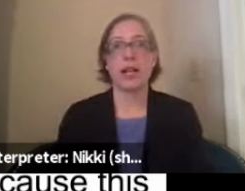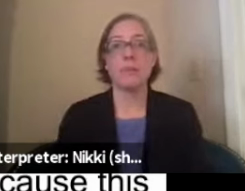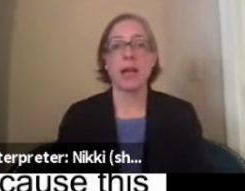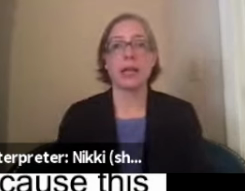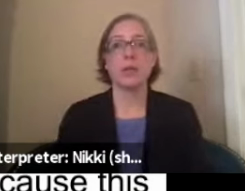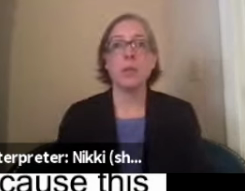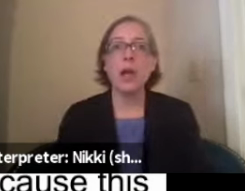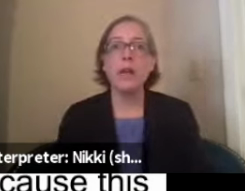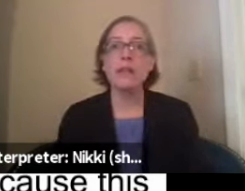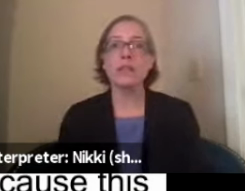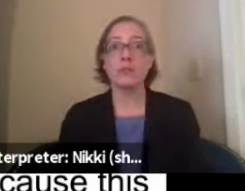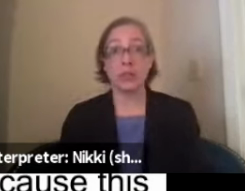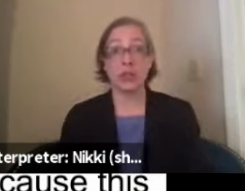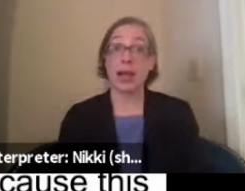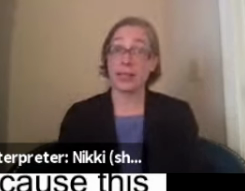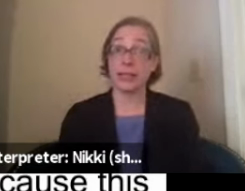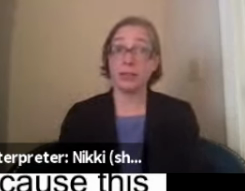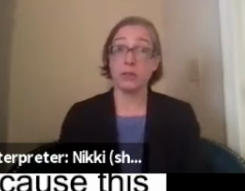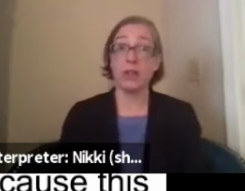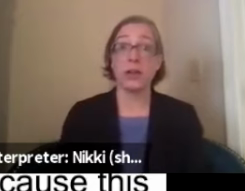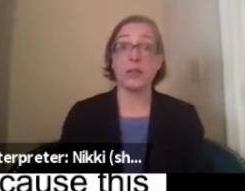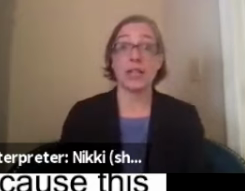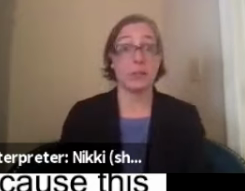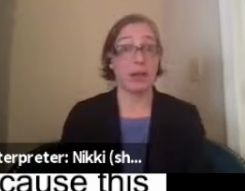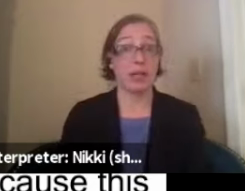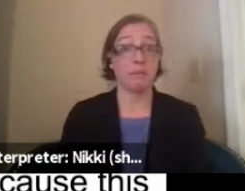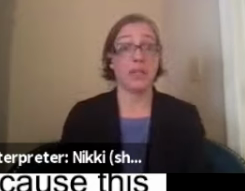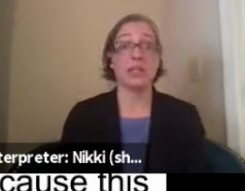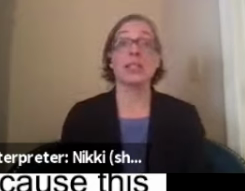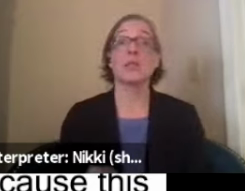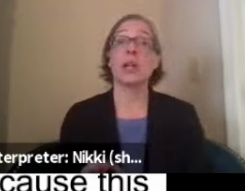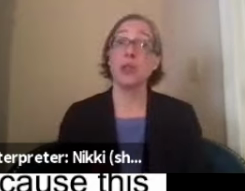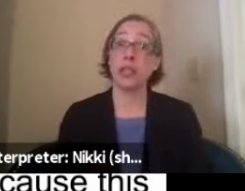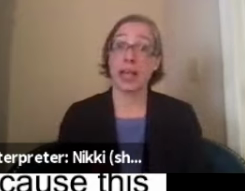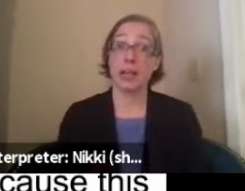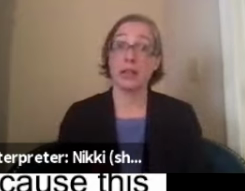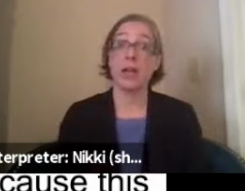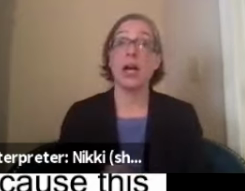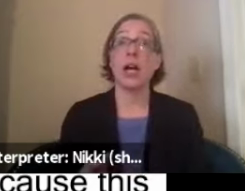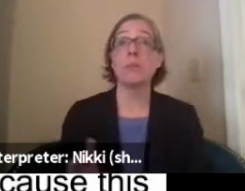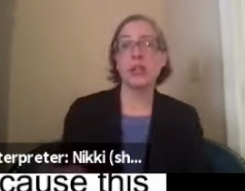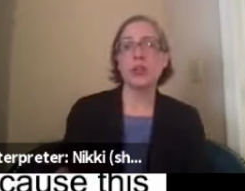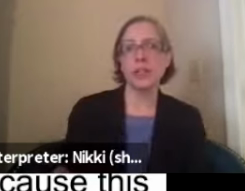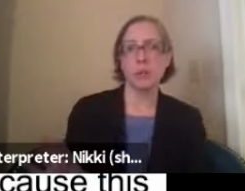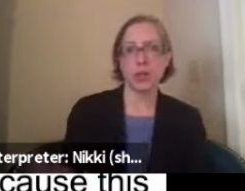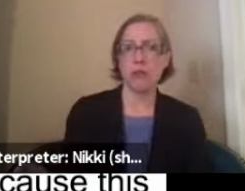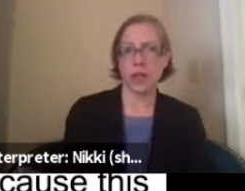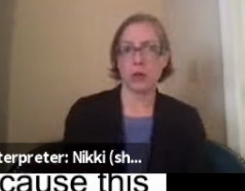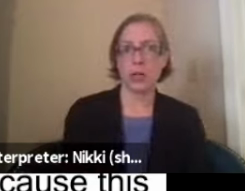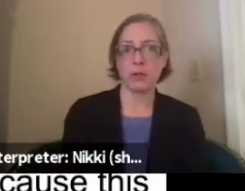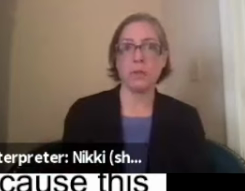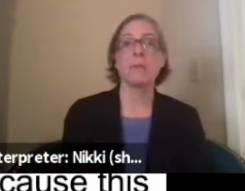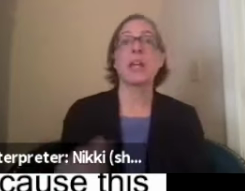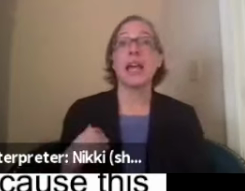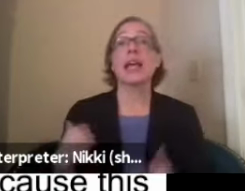whatever, and I'm like, well, this is the research I did. What do you have to say about it? Because this is what I'm looking at. But you can tell me what you think